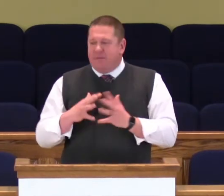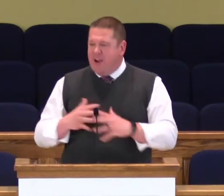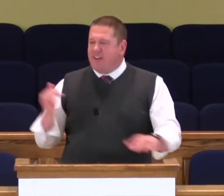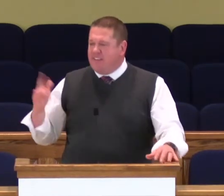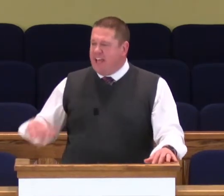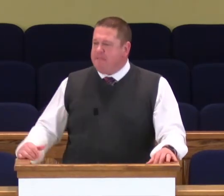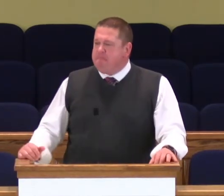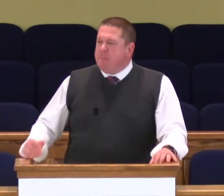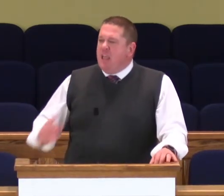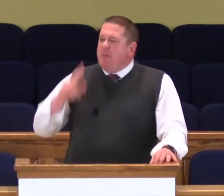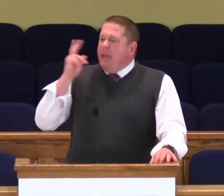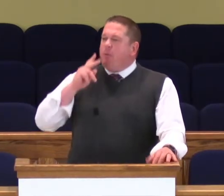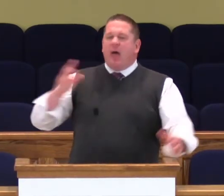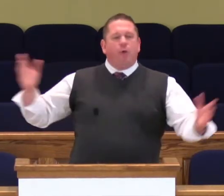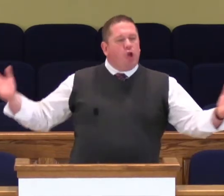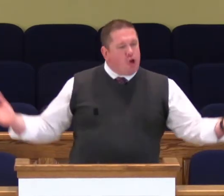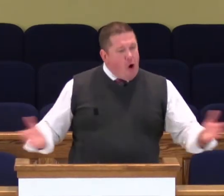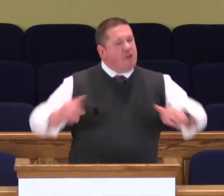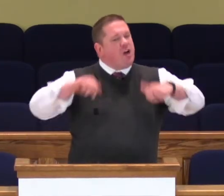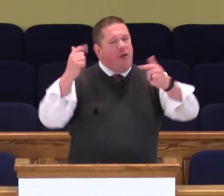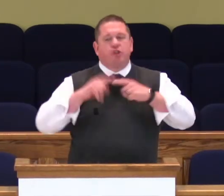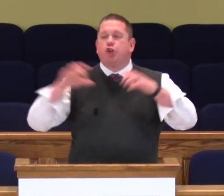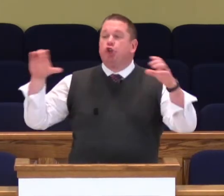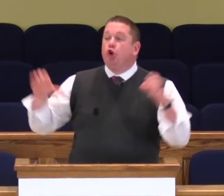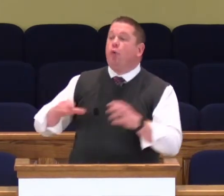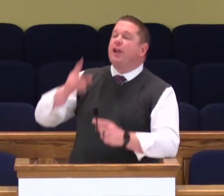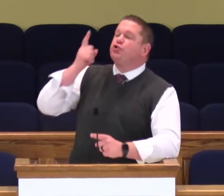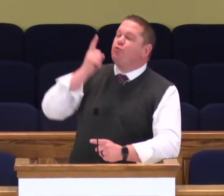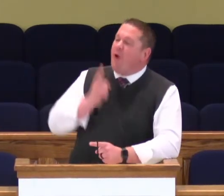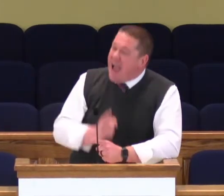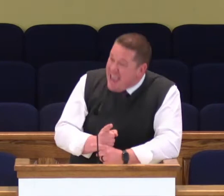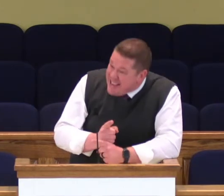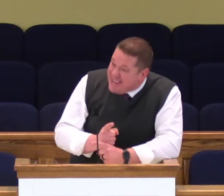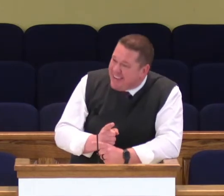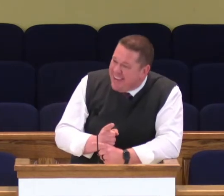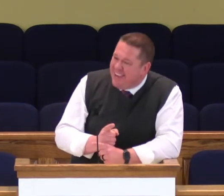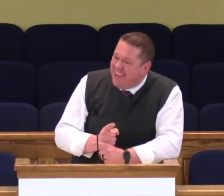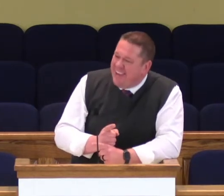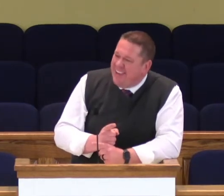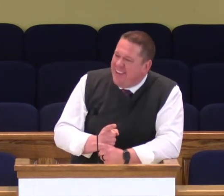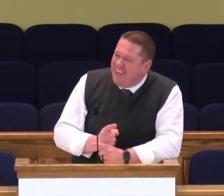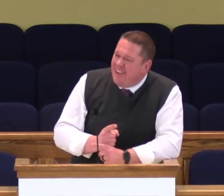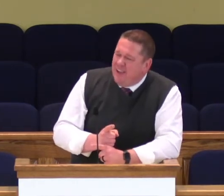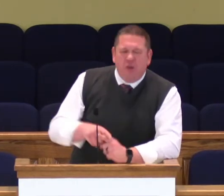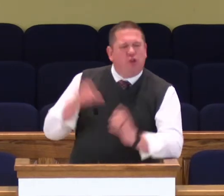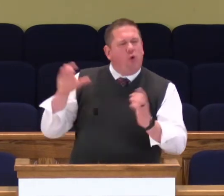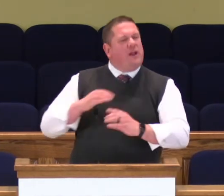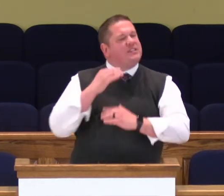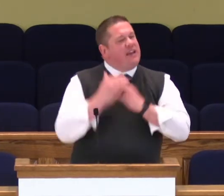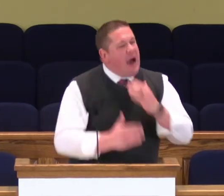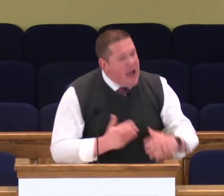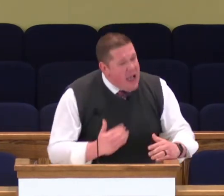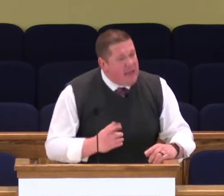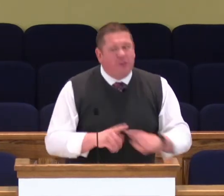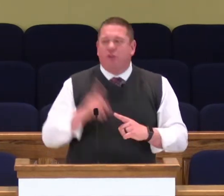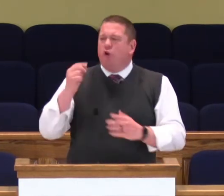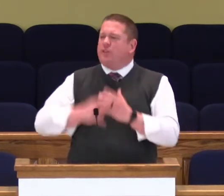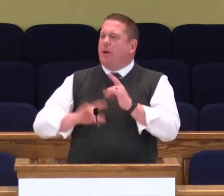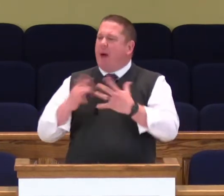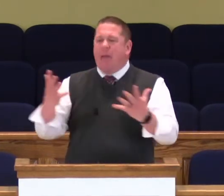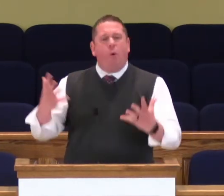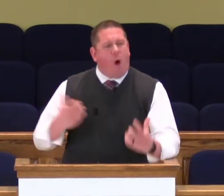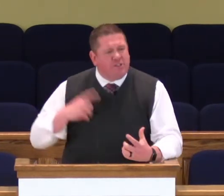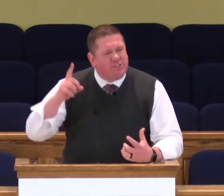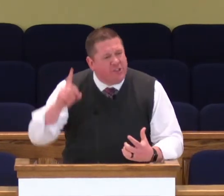again in America today? People that will encourage others to do what is right, to do what is kind, to do